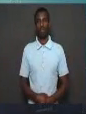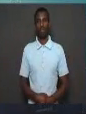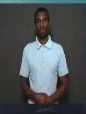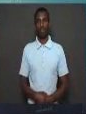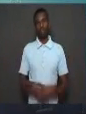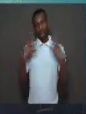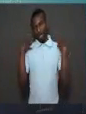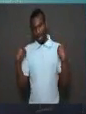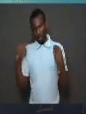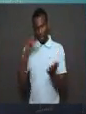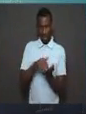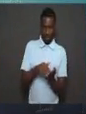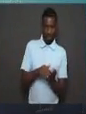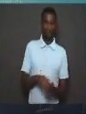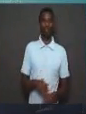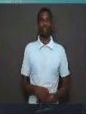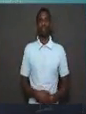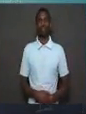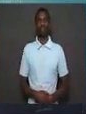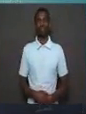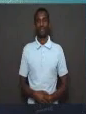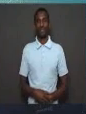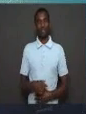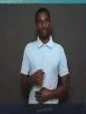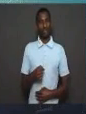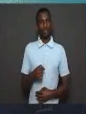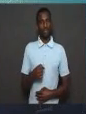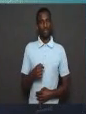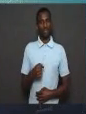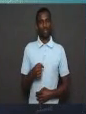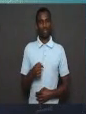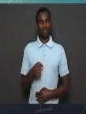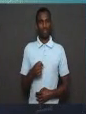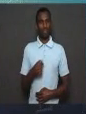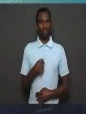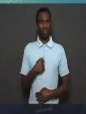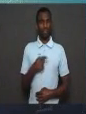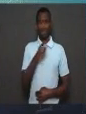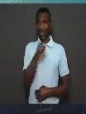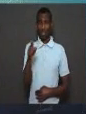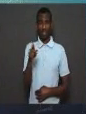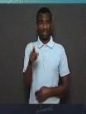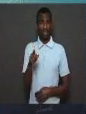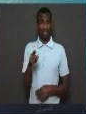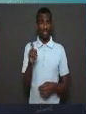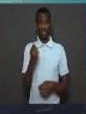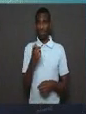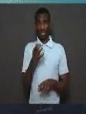Hello again, students. I wonder if you had any difficulties with this